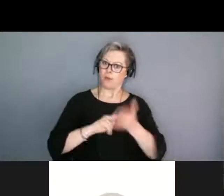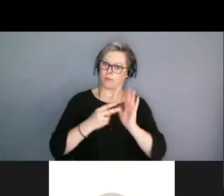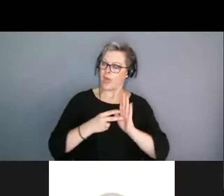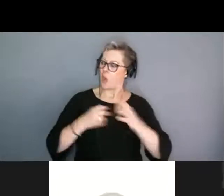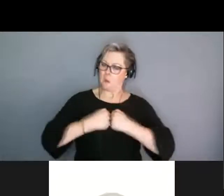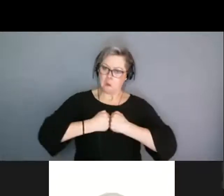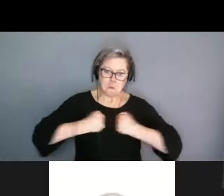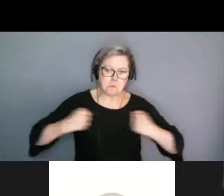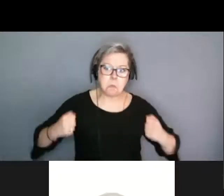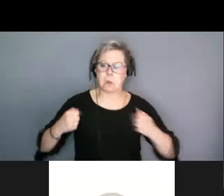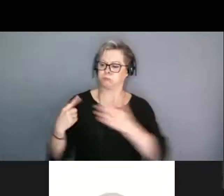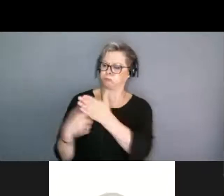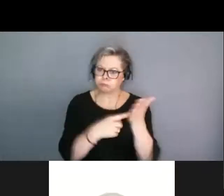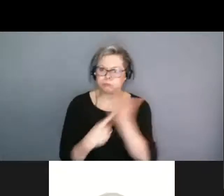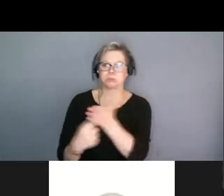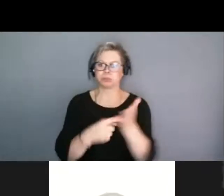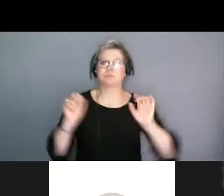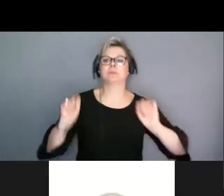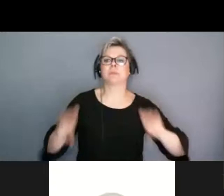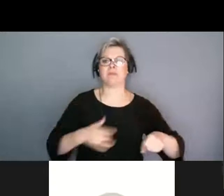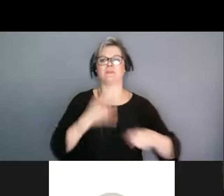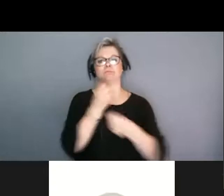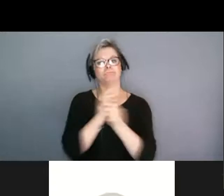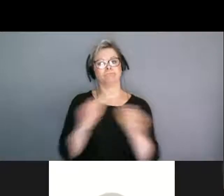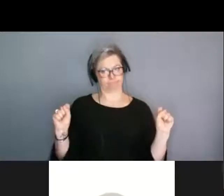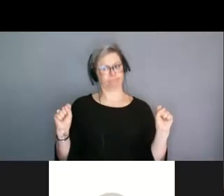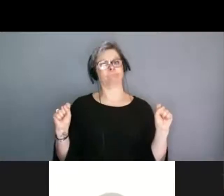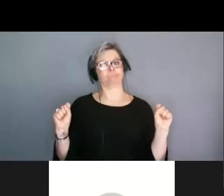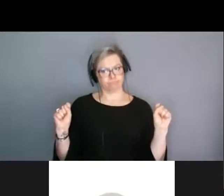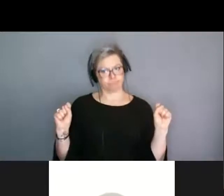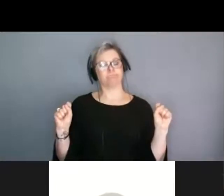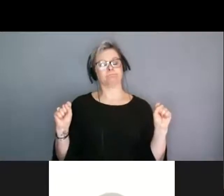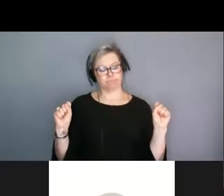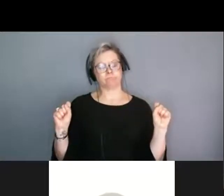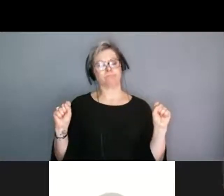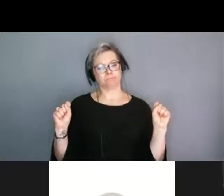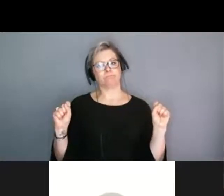conversations. And it really helps when we begin to create